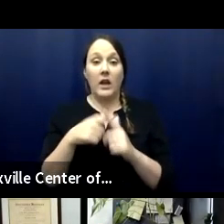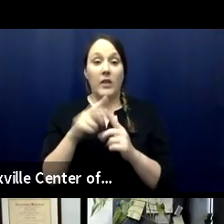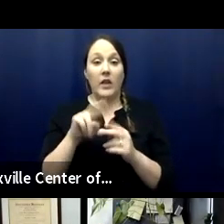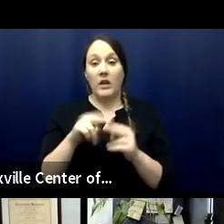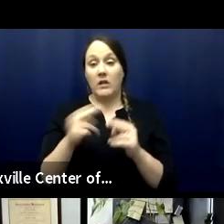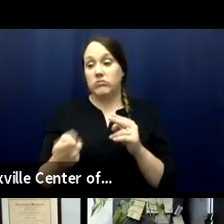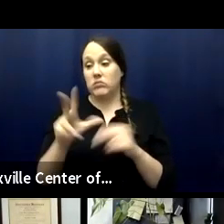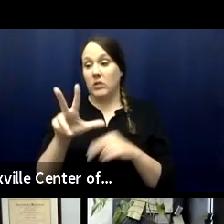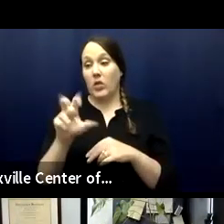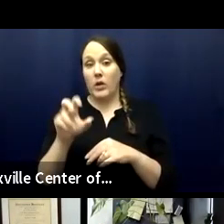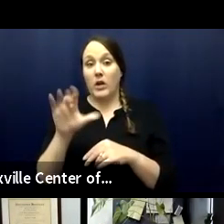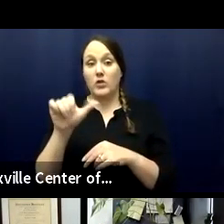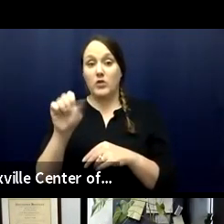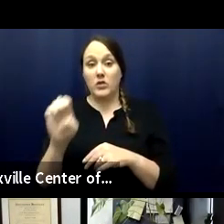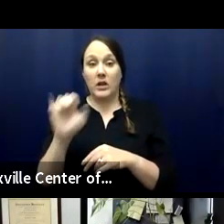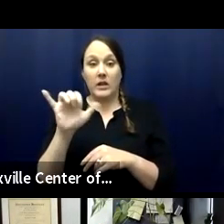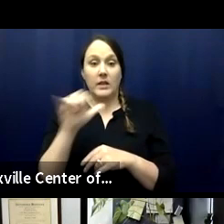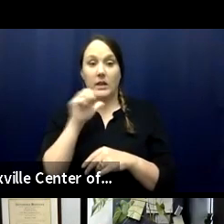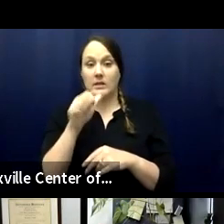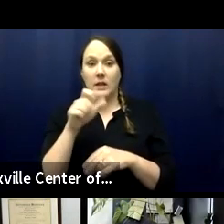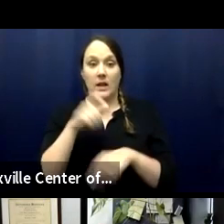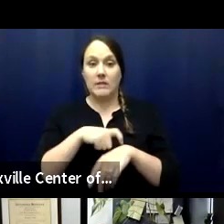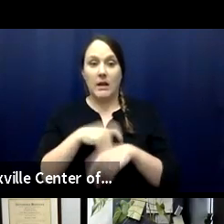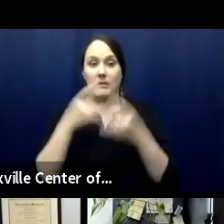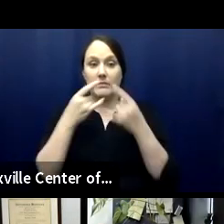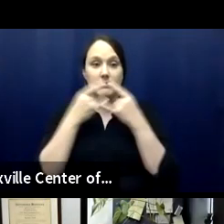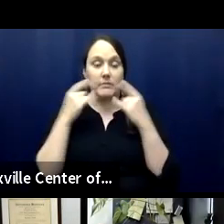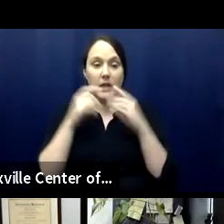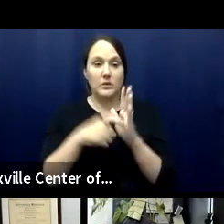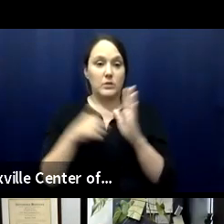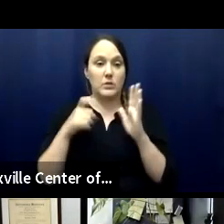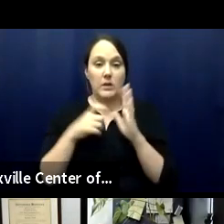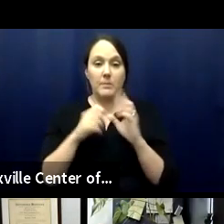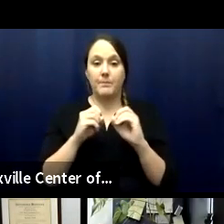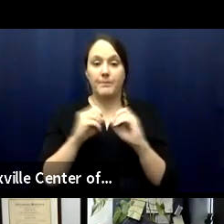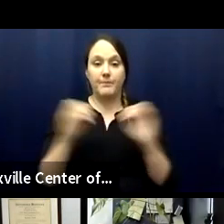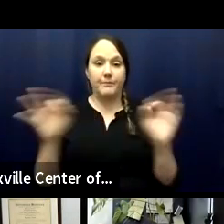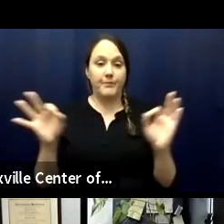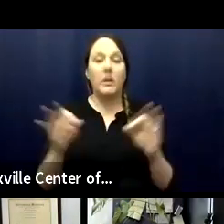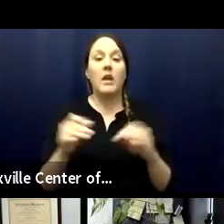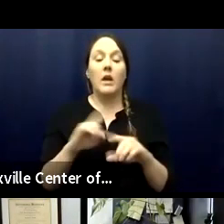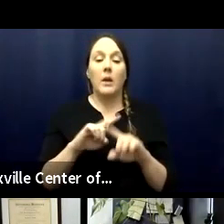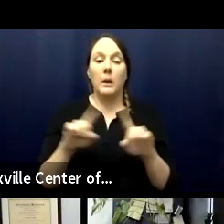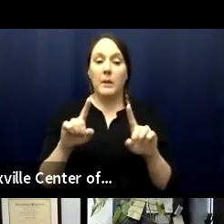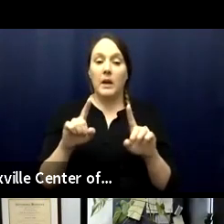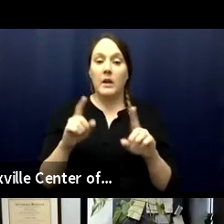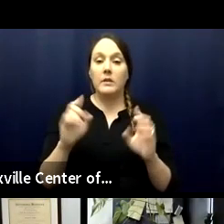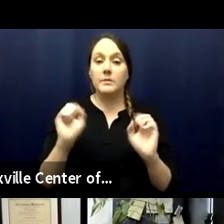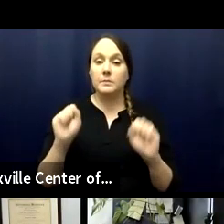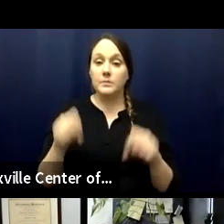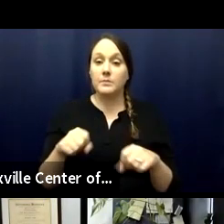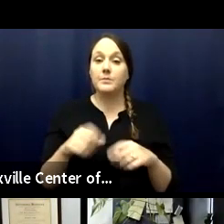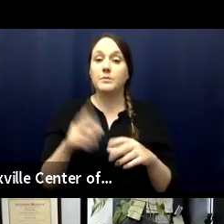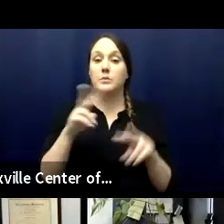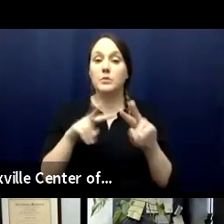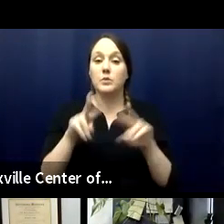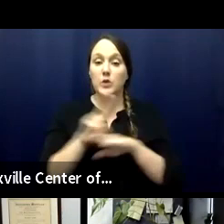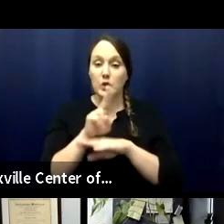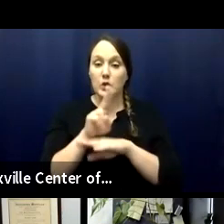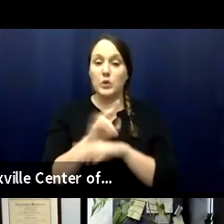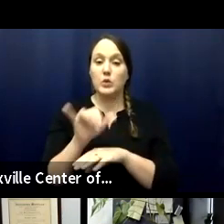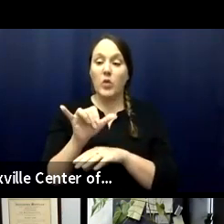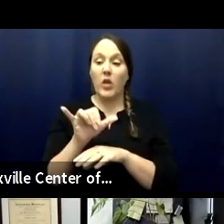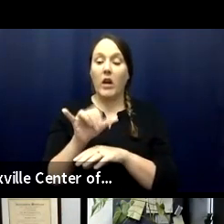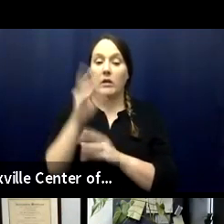day, that's not the time to lift a mask mandate. We haven't been there, but we could be there. And so, and that was also